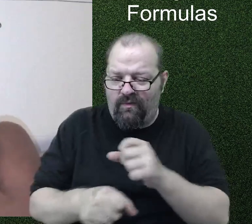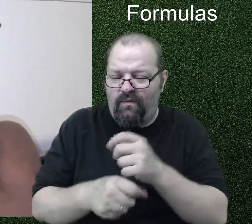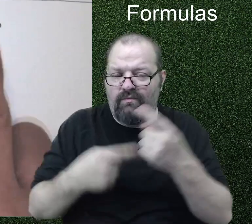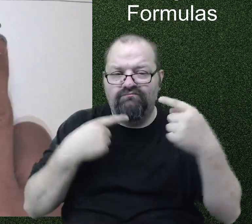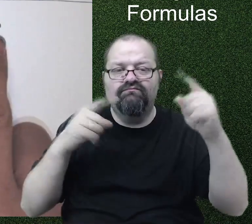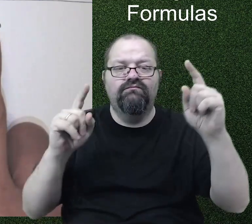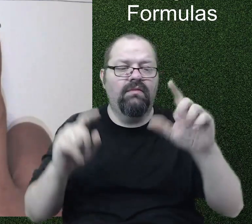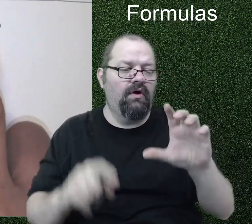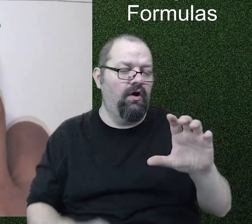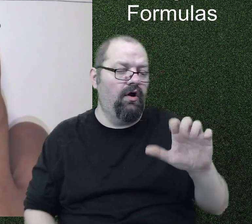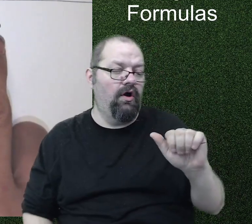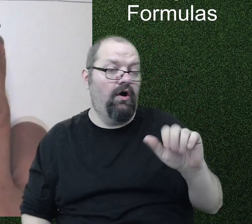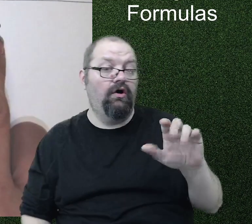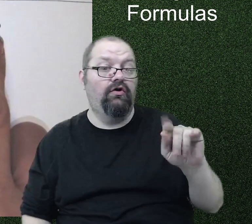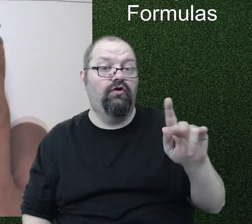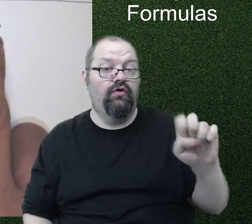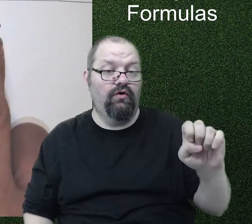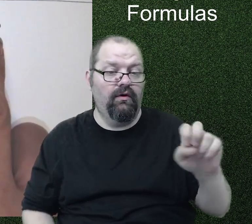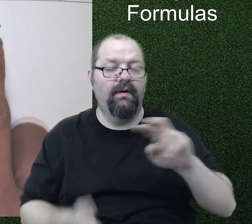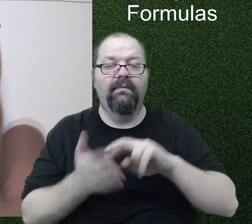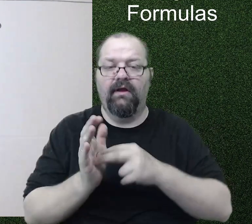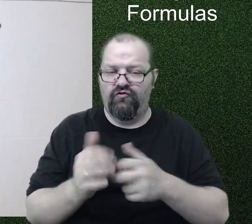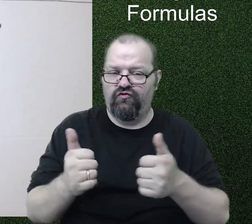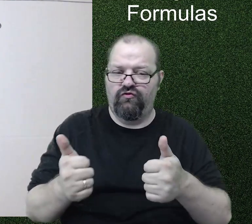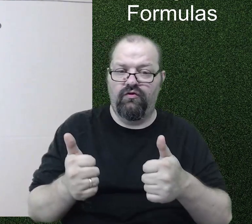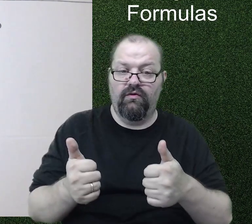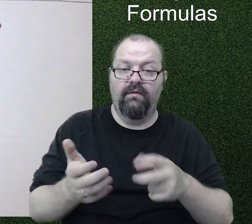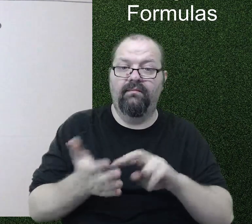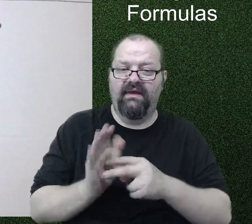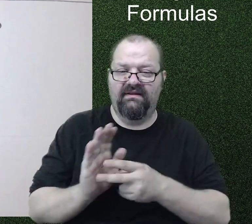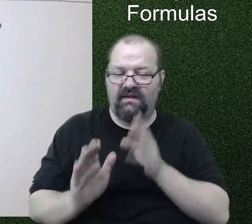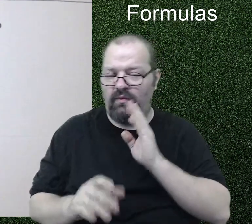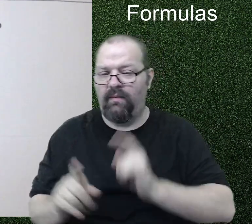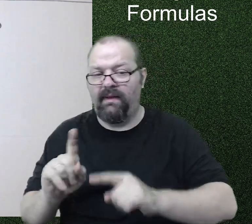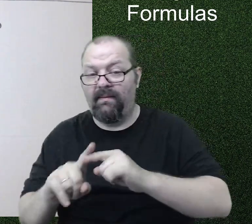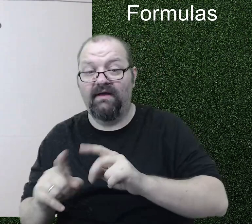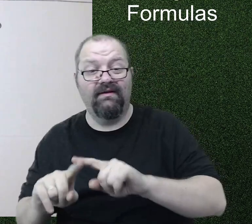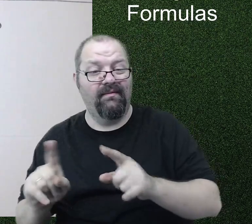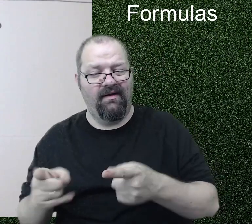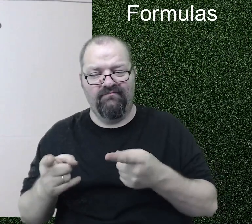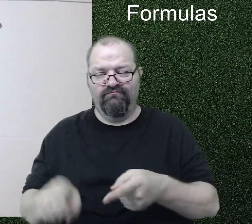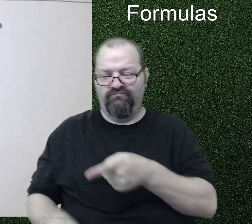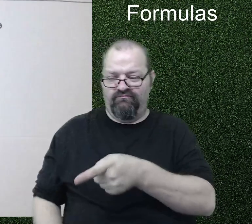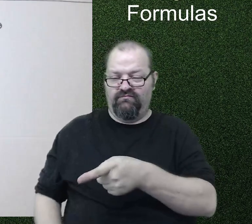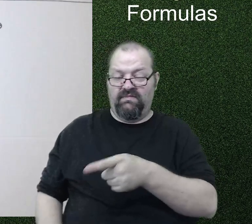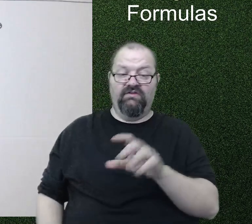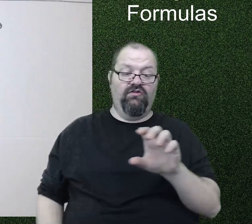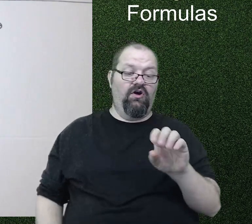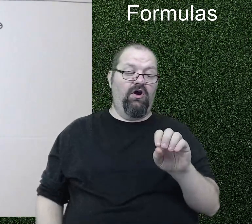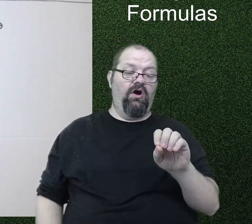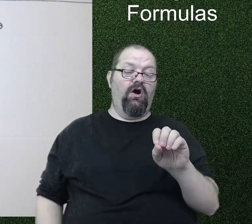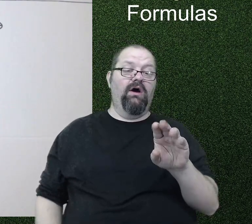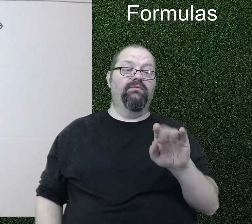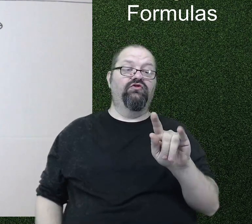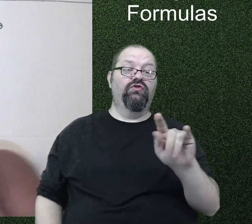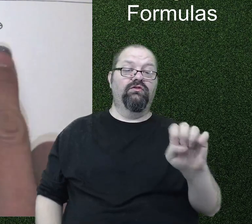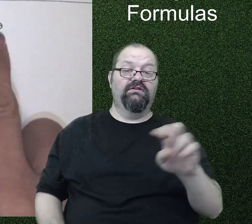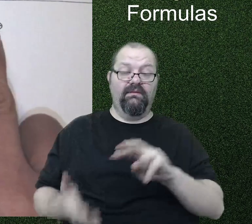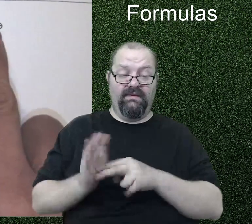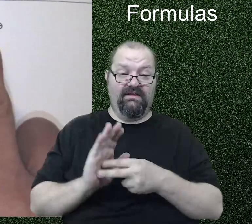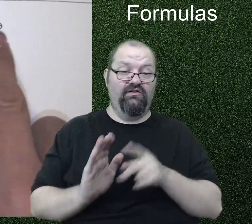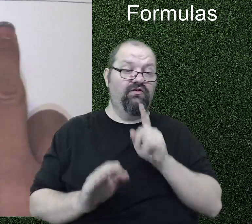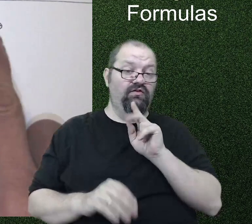acute, we're good, because cosine of theta is positive in that case. But if theta happens to be obtuse, so that u is actually over